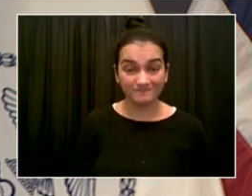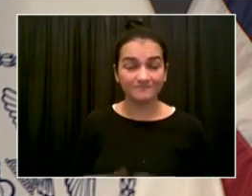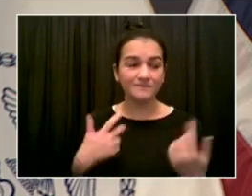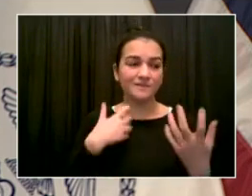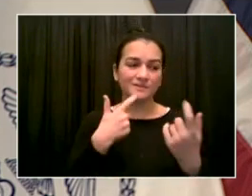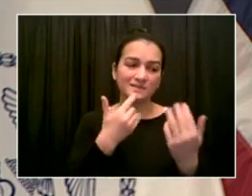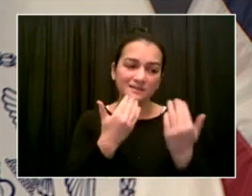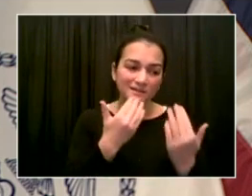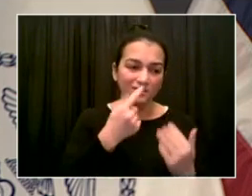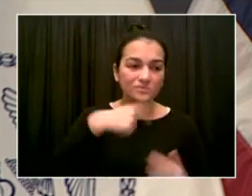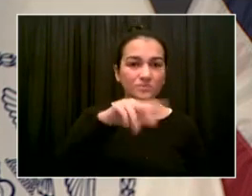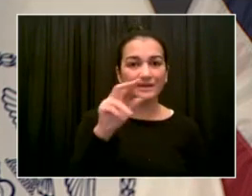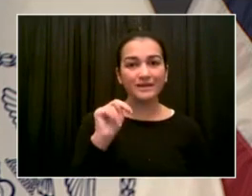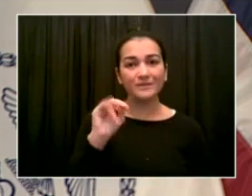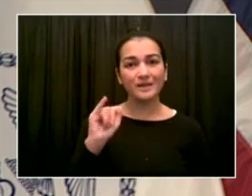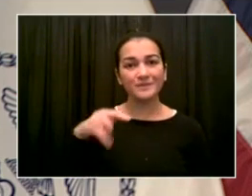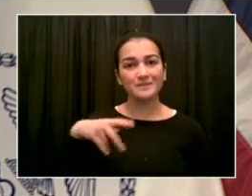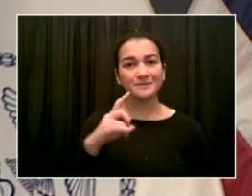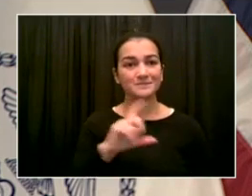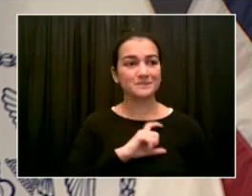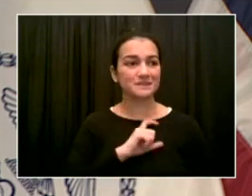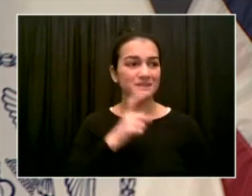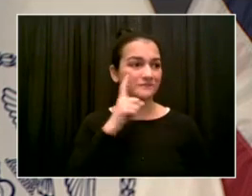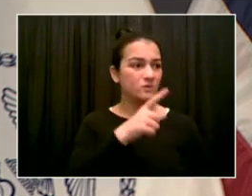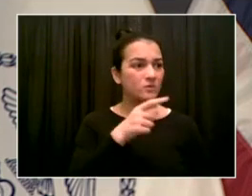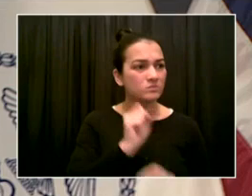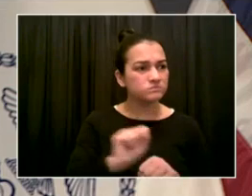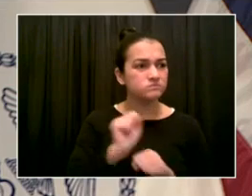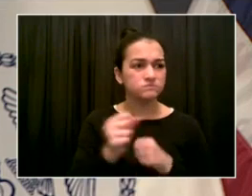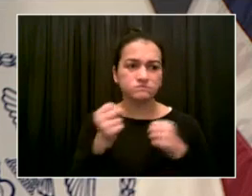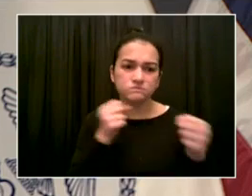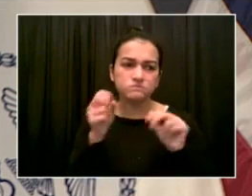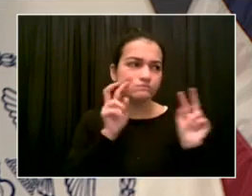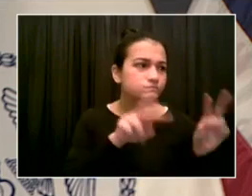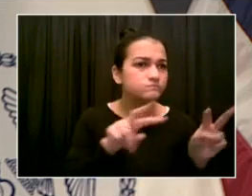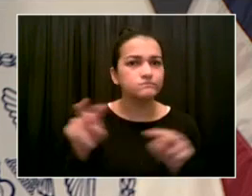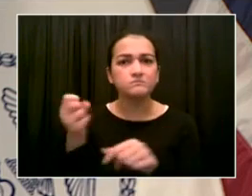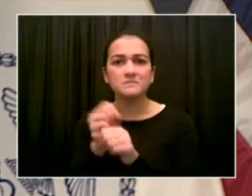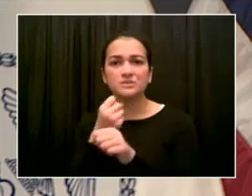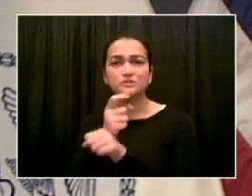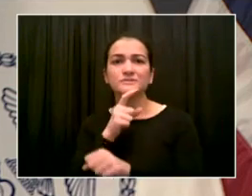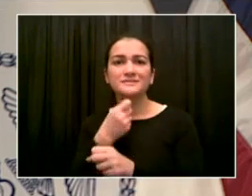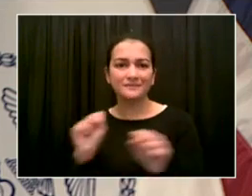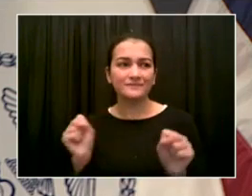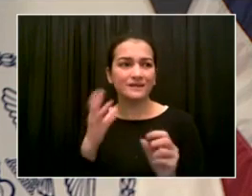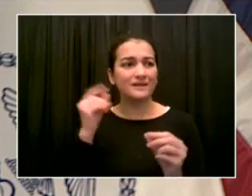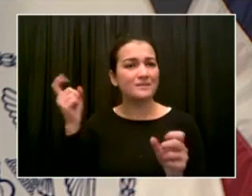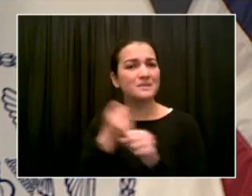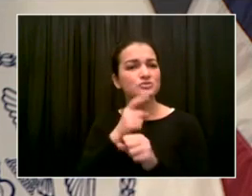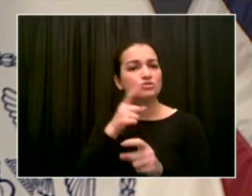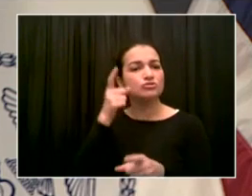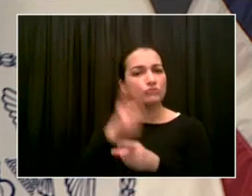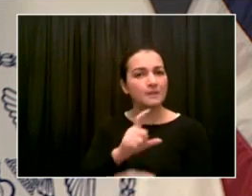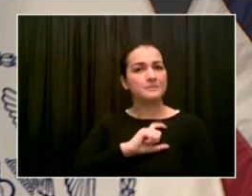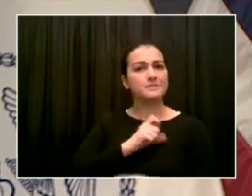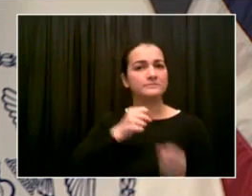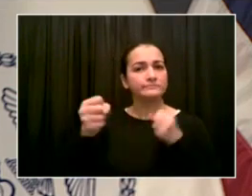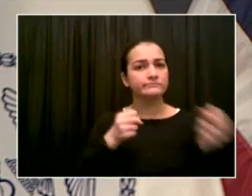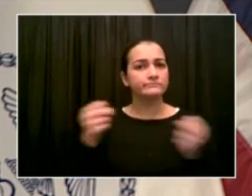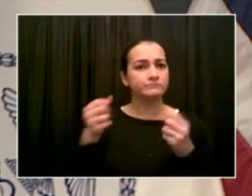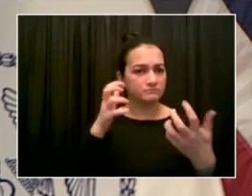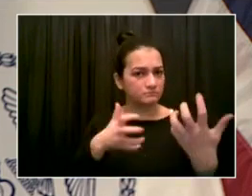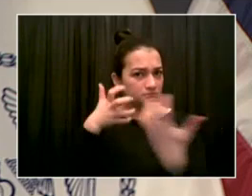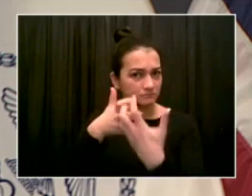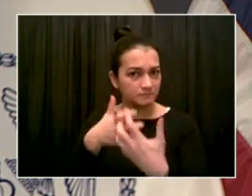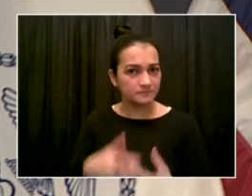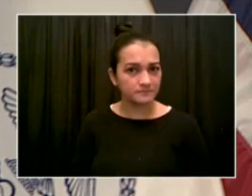drove down crime. If you look at the overall situation in the subways, crime is down from what we experienced last